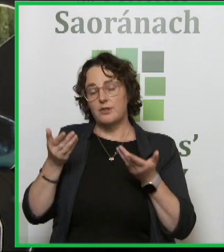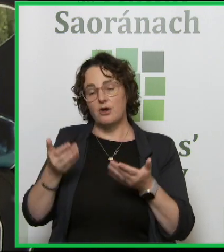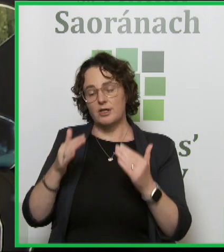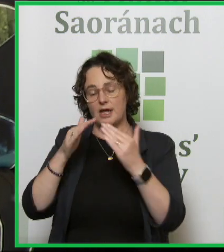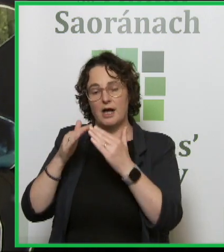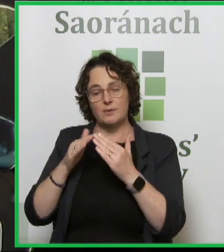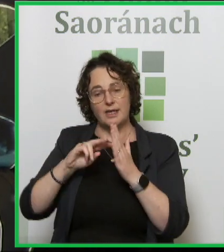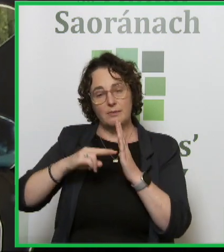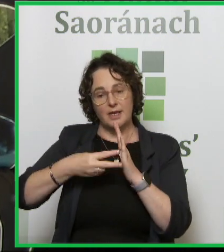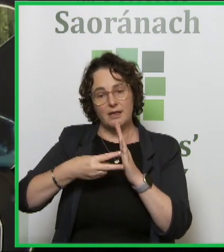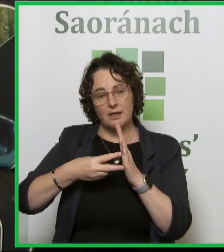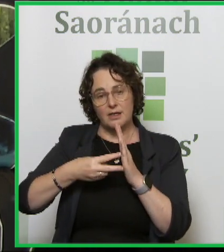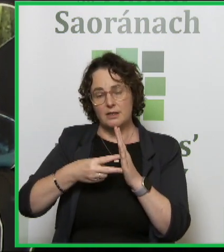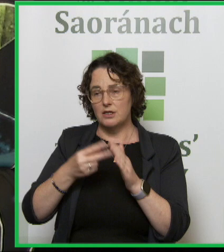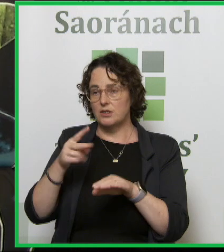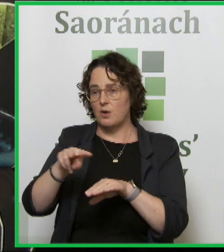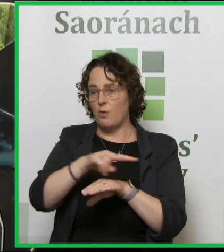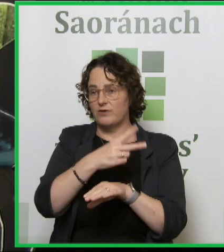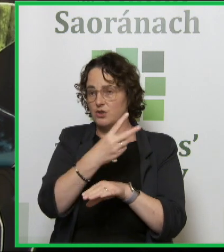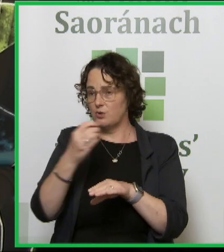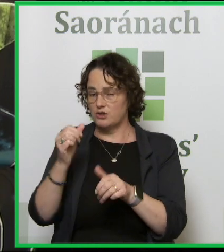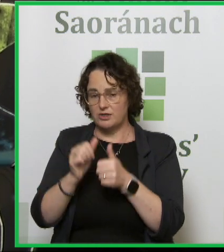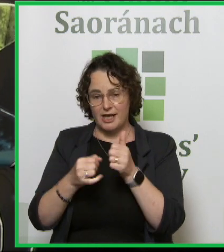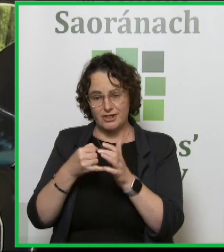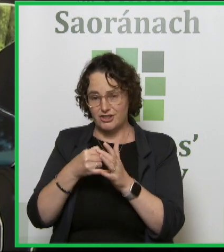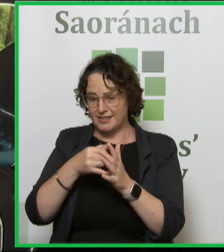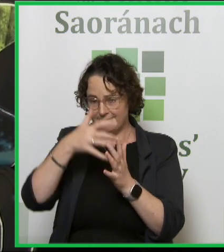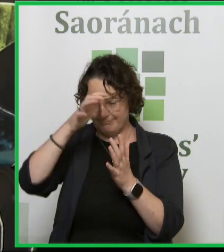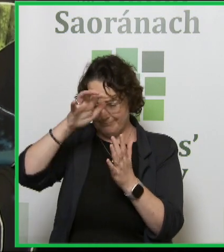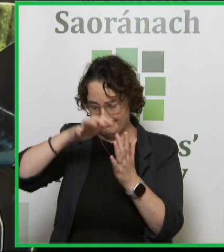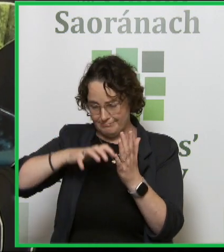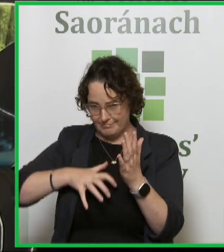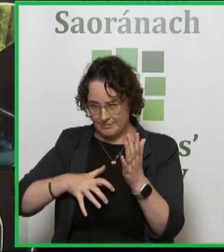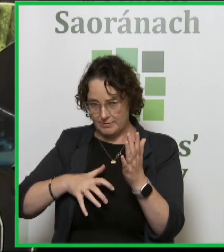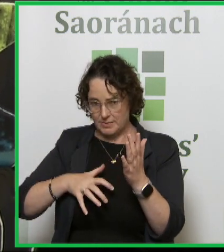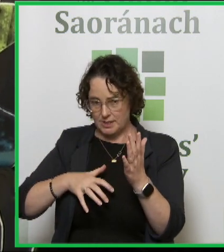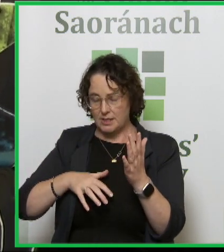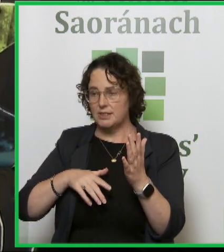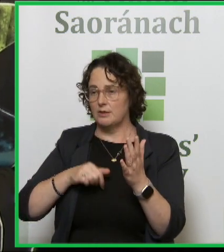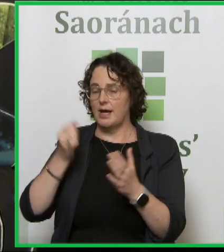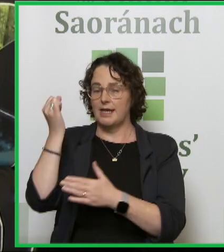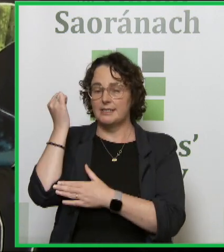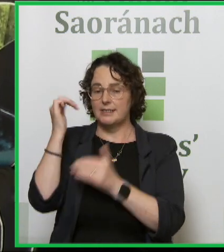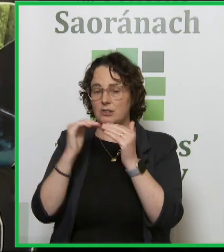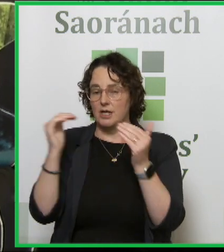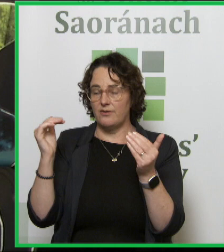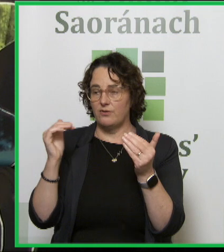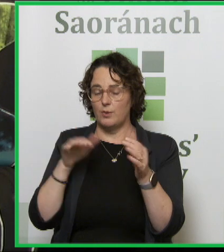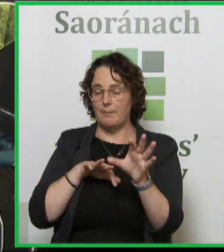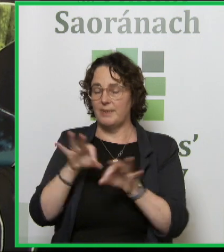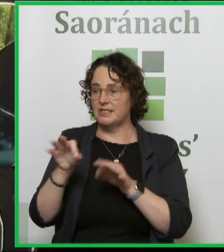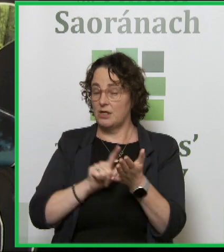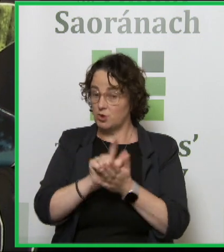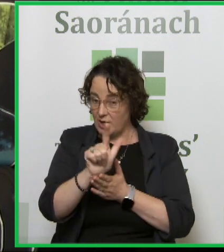plan, I think there's over 200 actions. So again, at a very senior level, we pulled out 12. We said, if we can do these